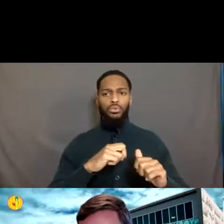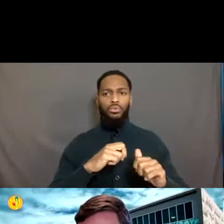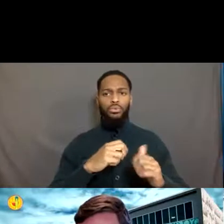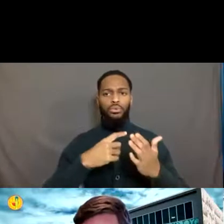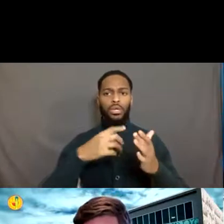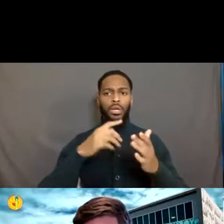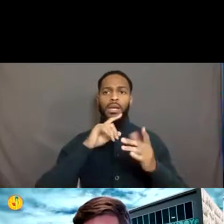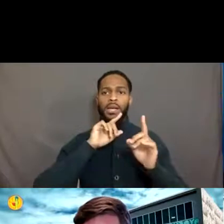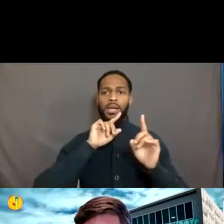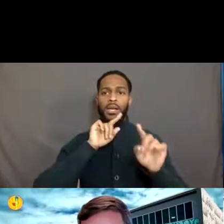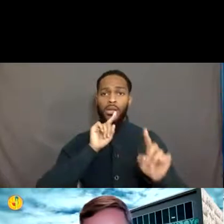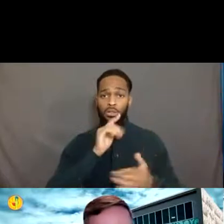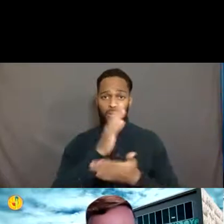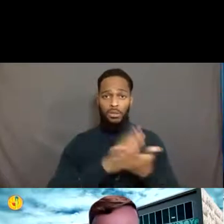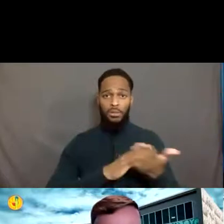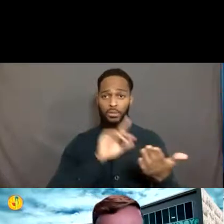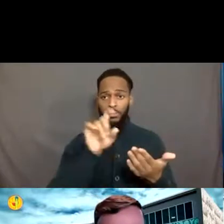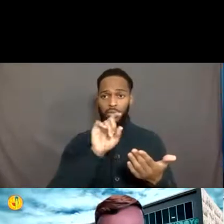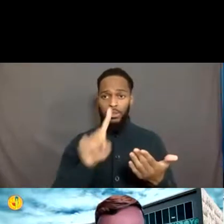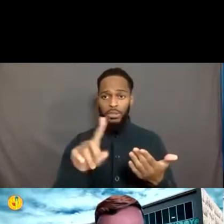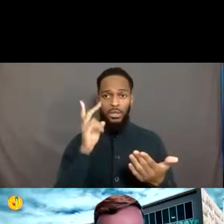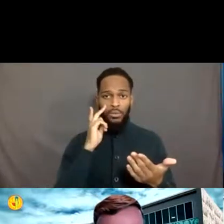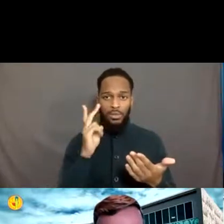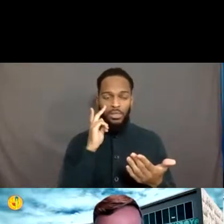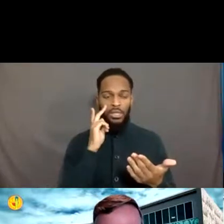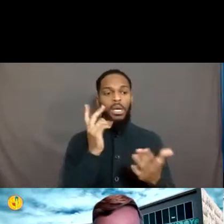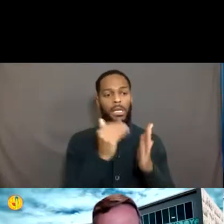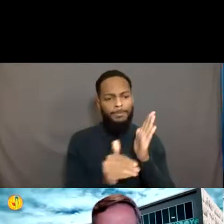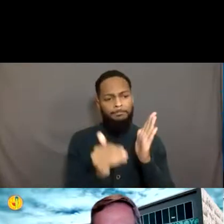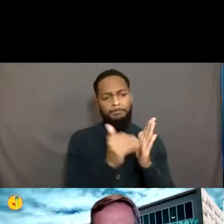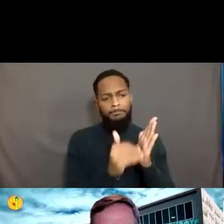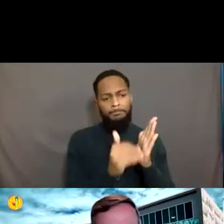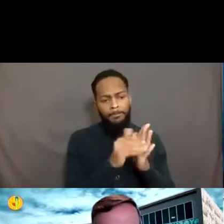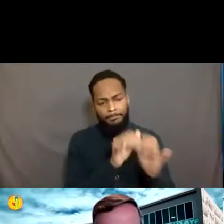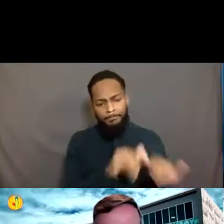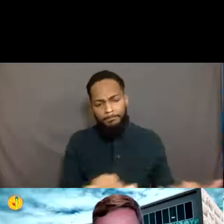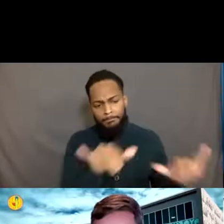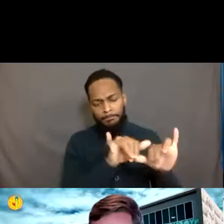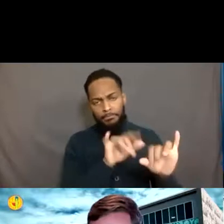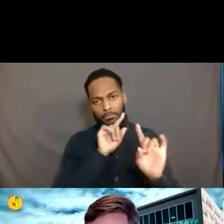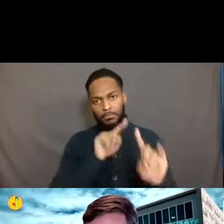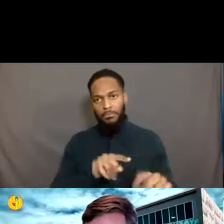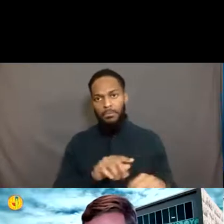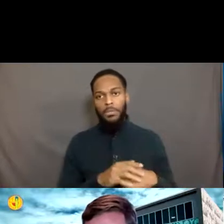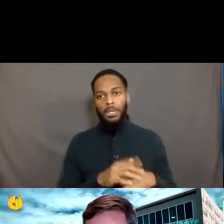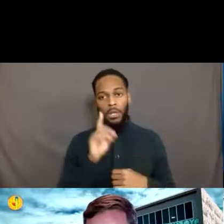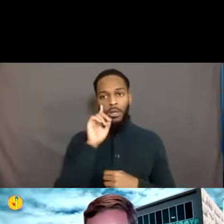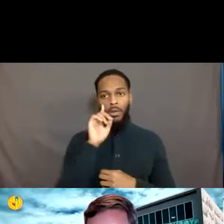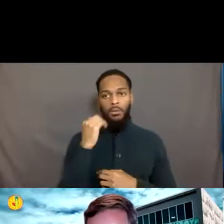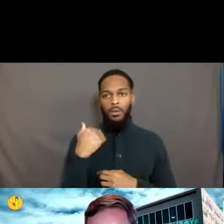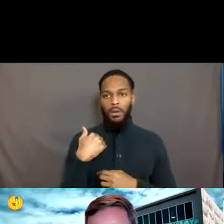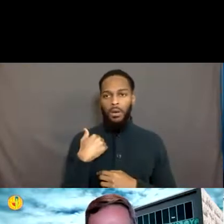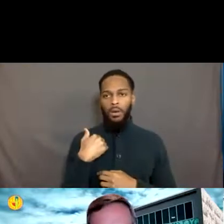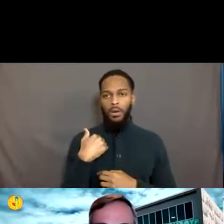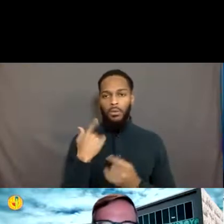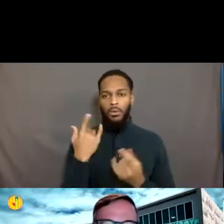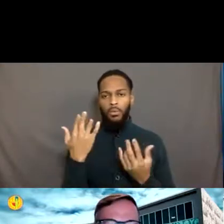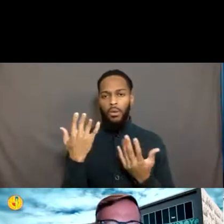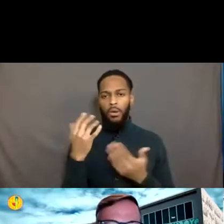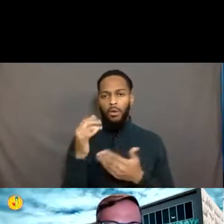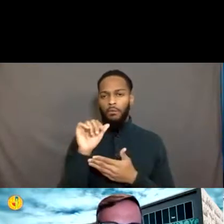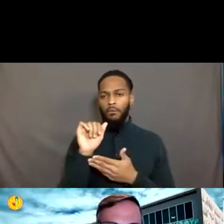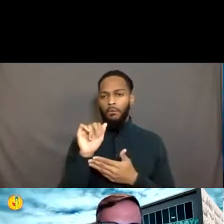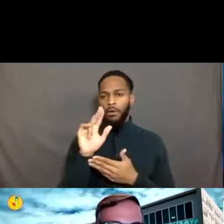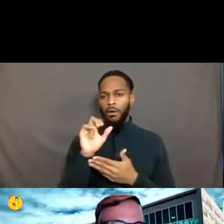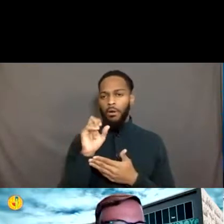some of those questions that are coming up more frequently. And I think we have, I think we're waiting for Austin maybe to hop back